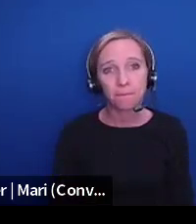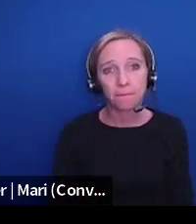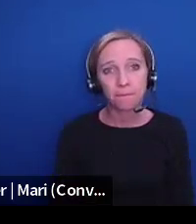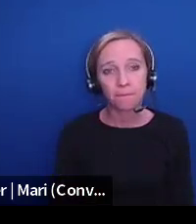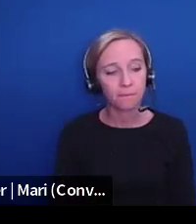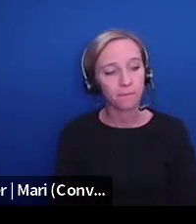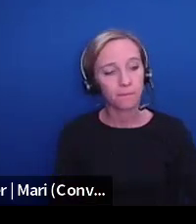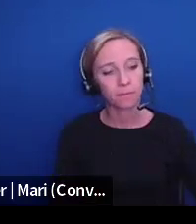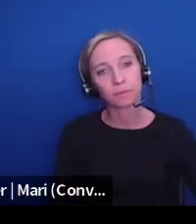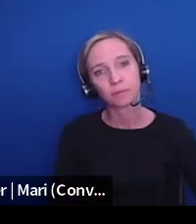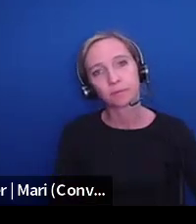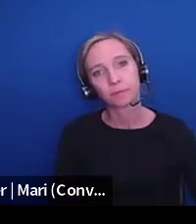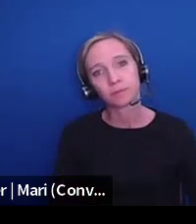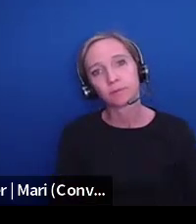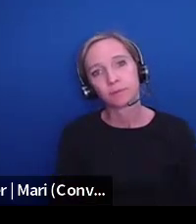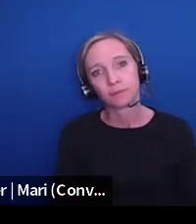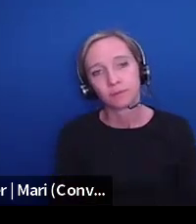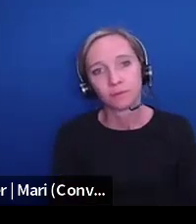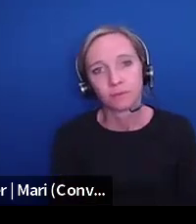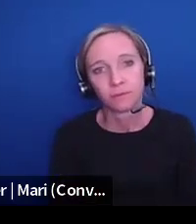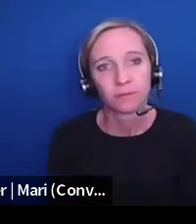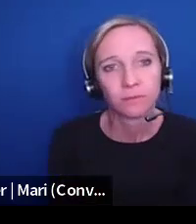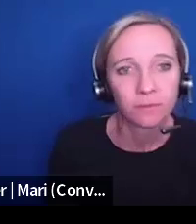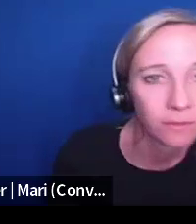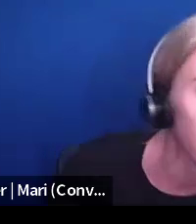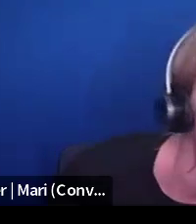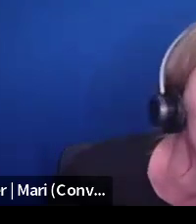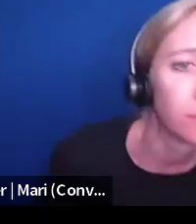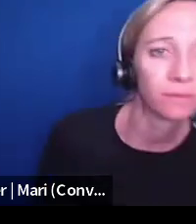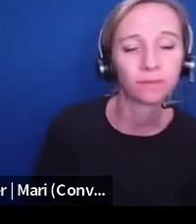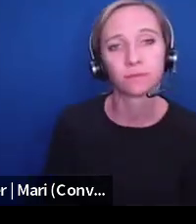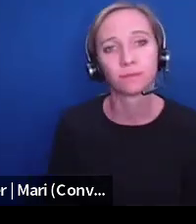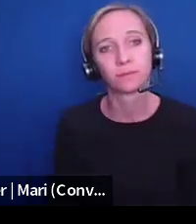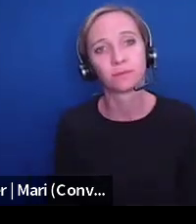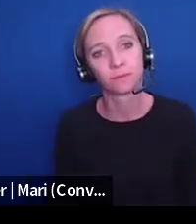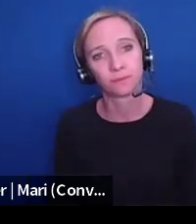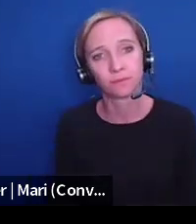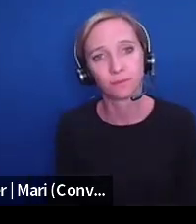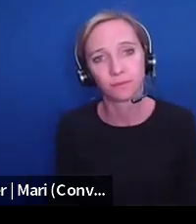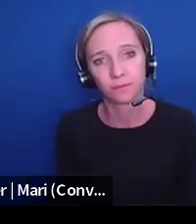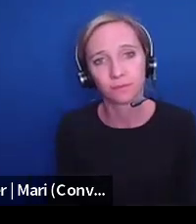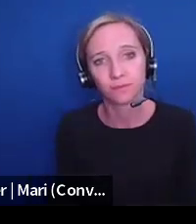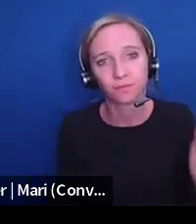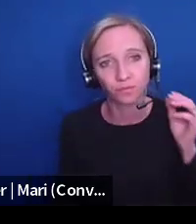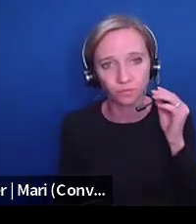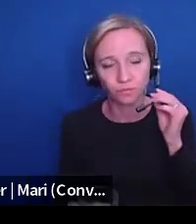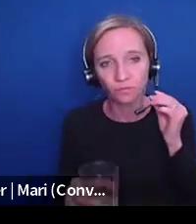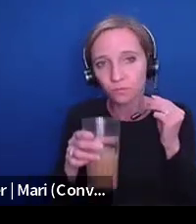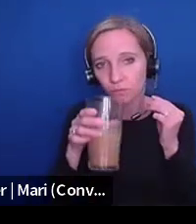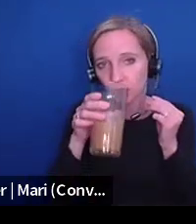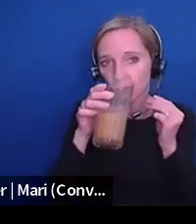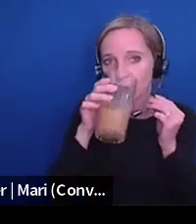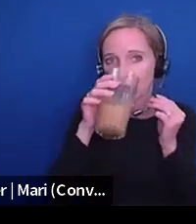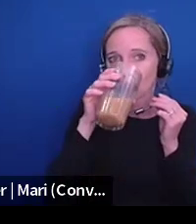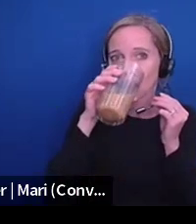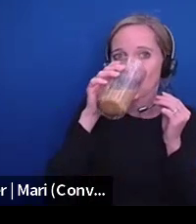Yeah, to add what Catherine's saying, so for the Deaf and Hard of Hearing group, we do have some people that come in and express